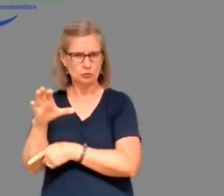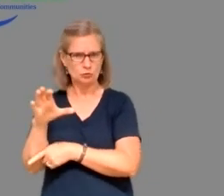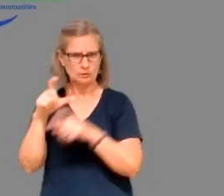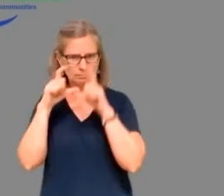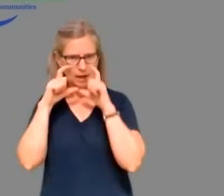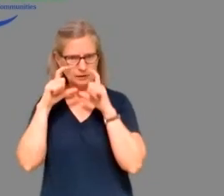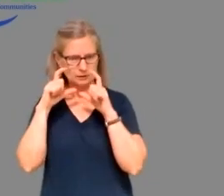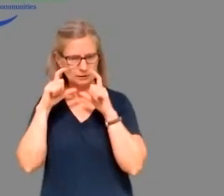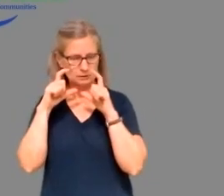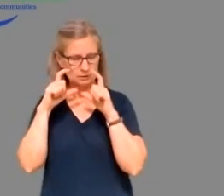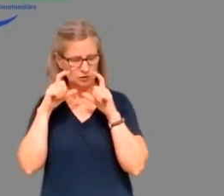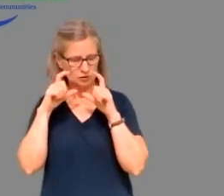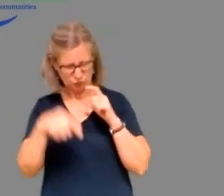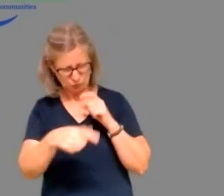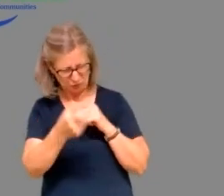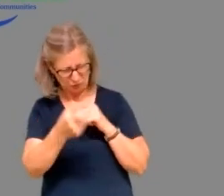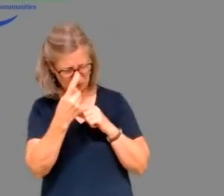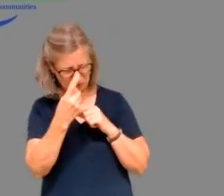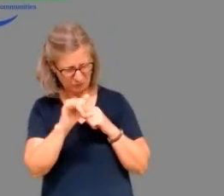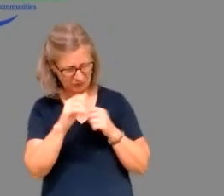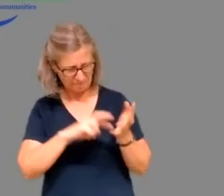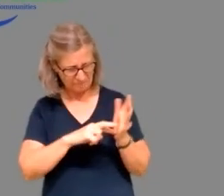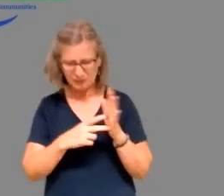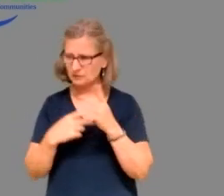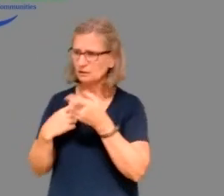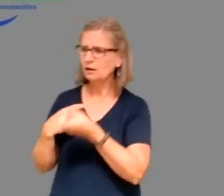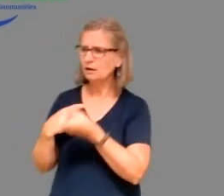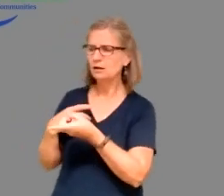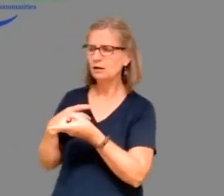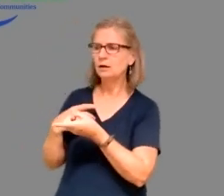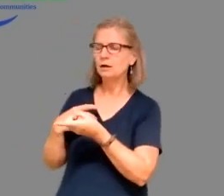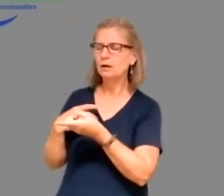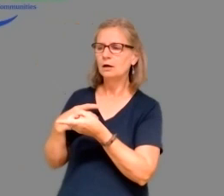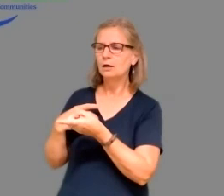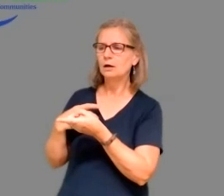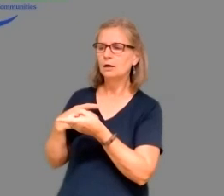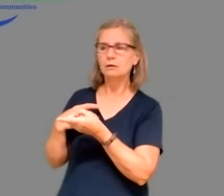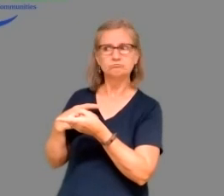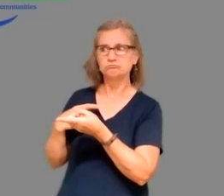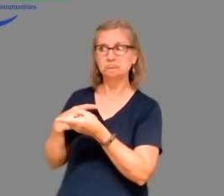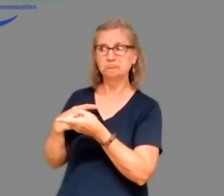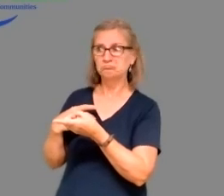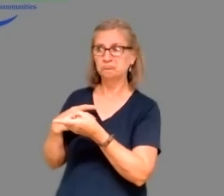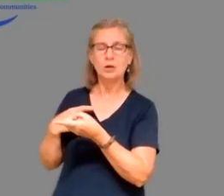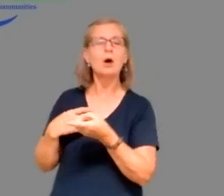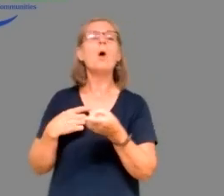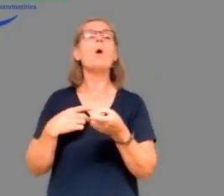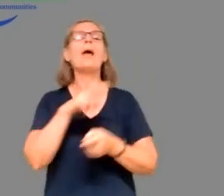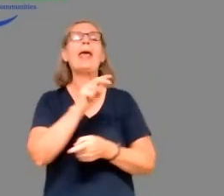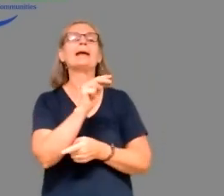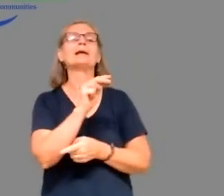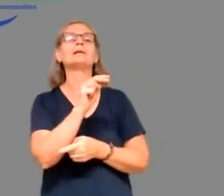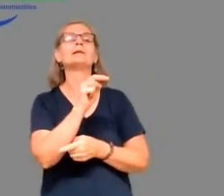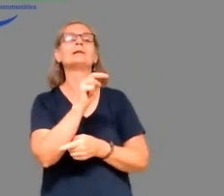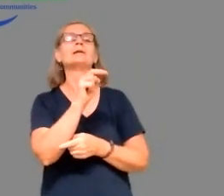Nope. I don't know what those masks are. Oh, N95 equals 5% leakage.